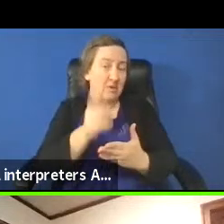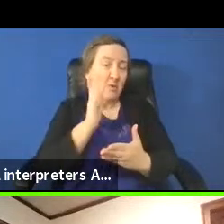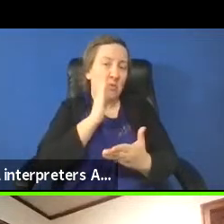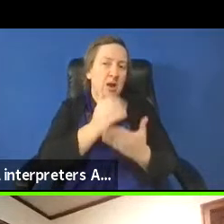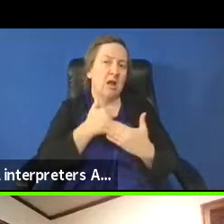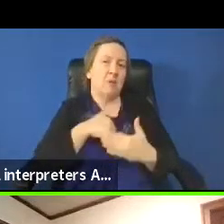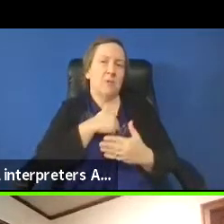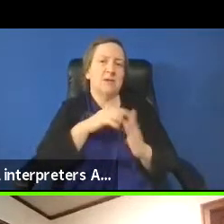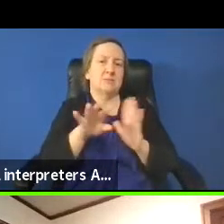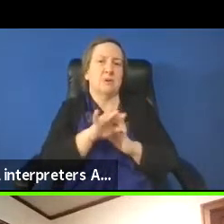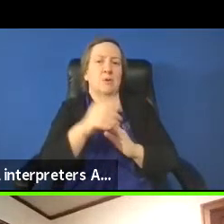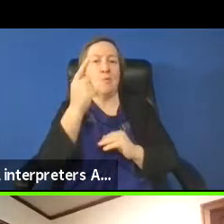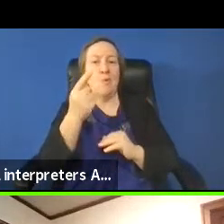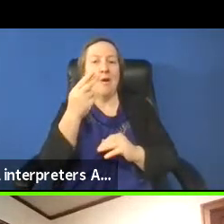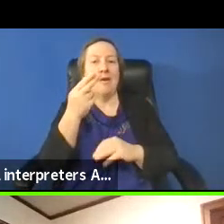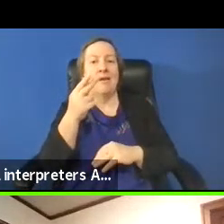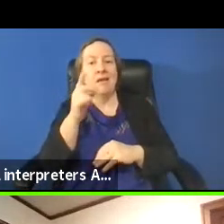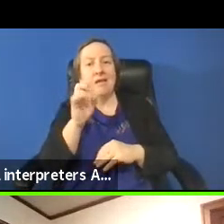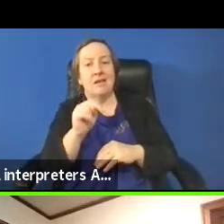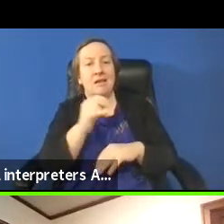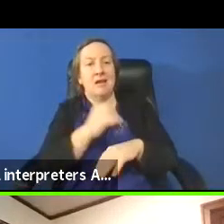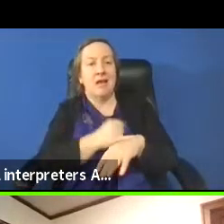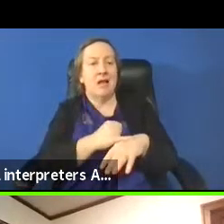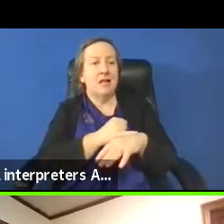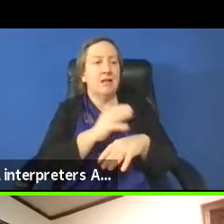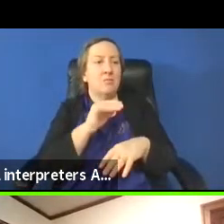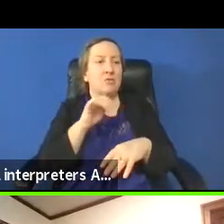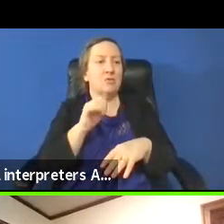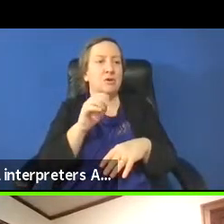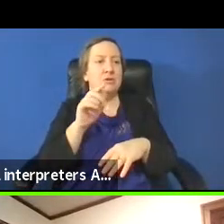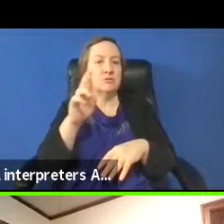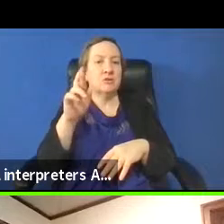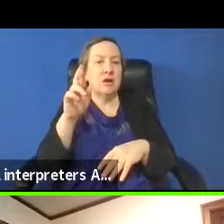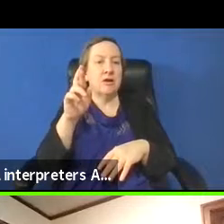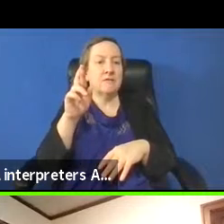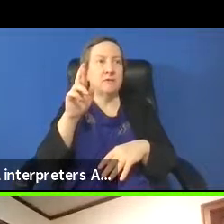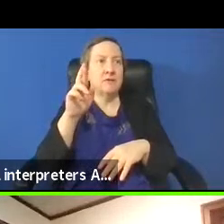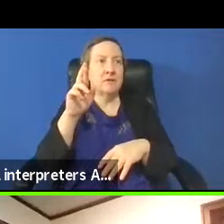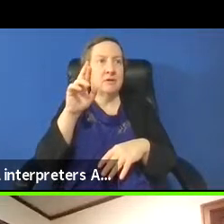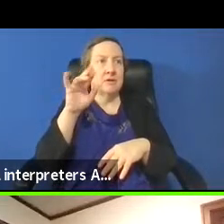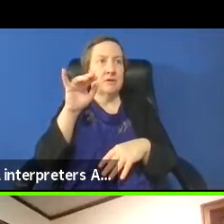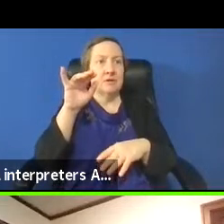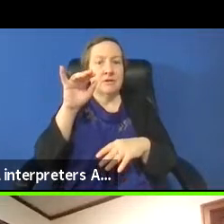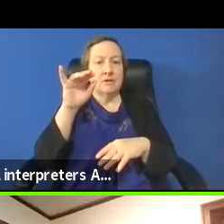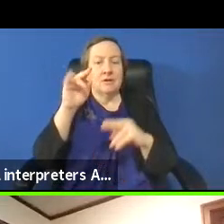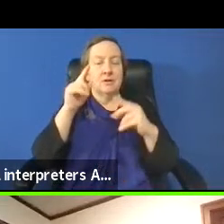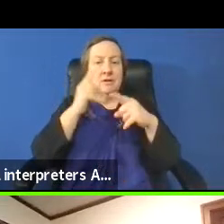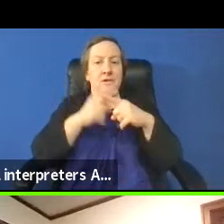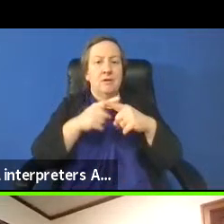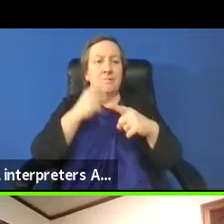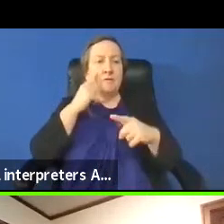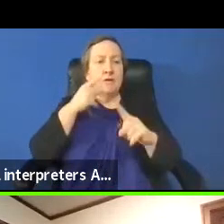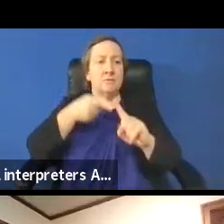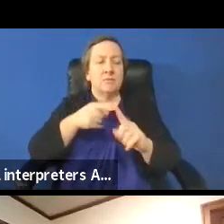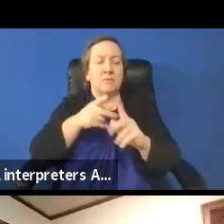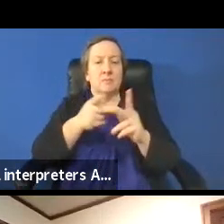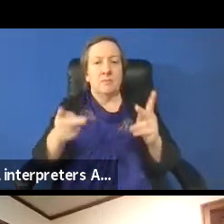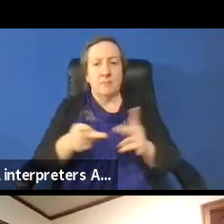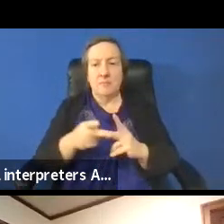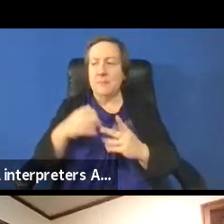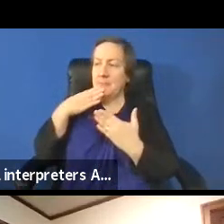the one Hayden Island Marine Drive interchange solution just for that particular location anyways. Thank